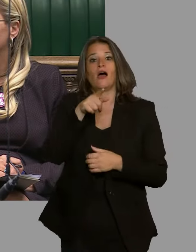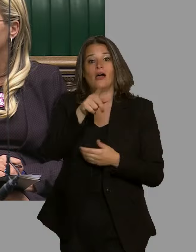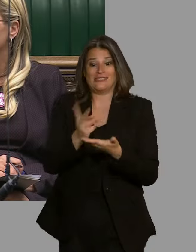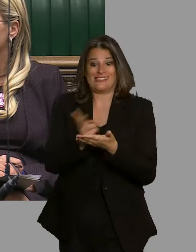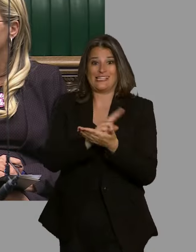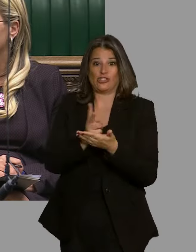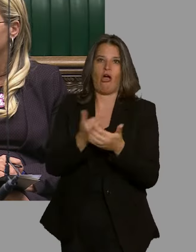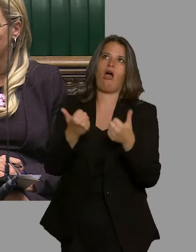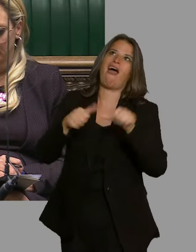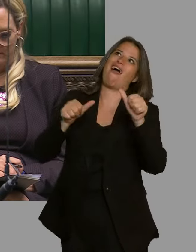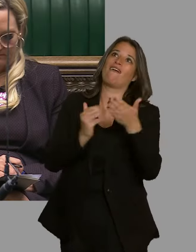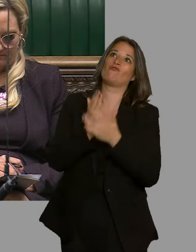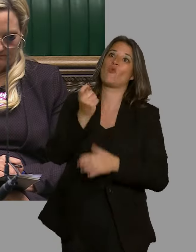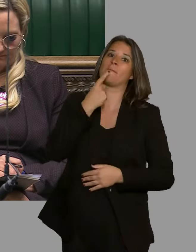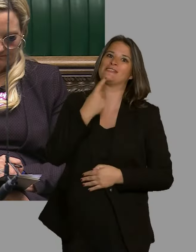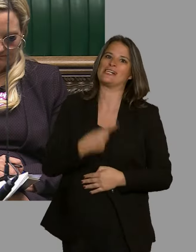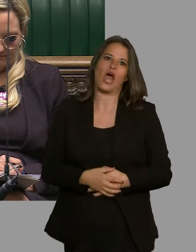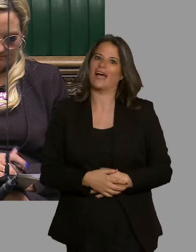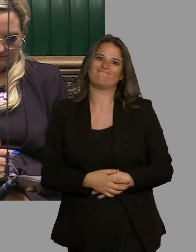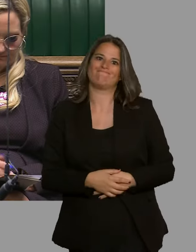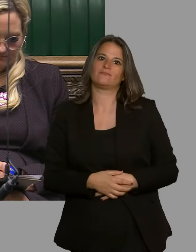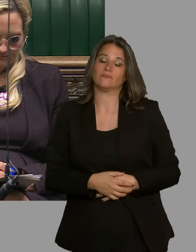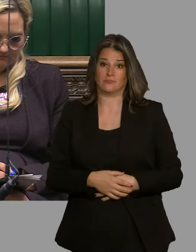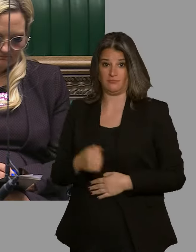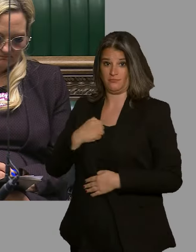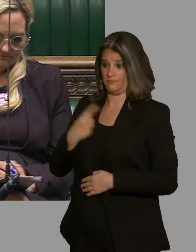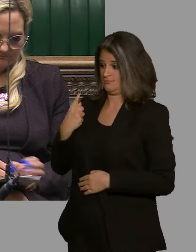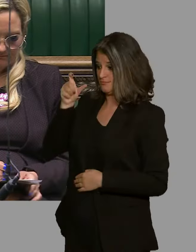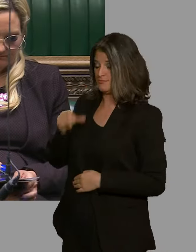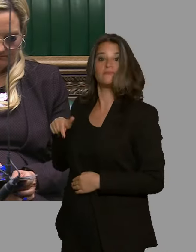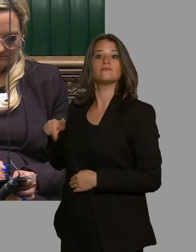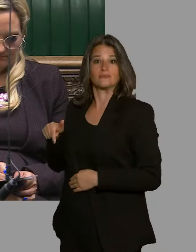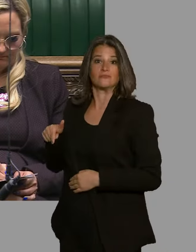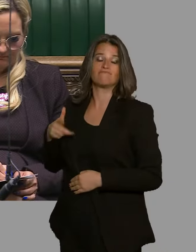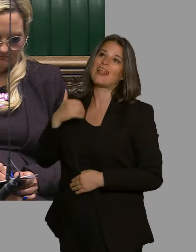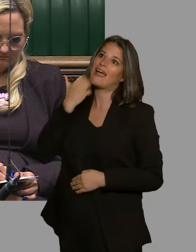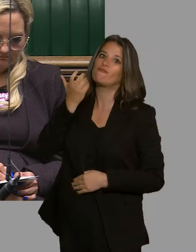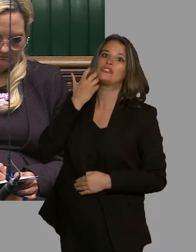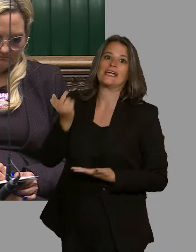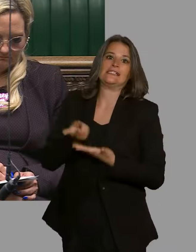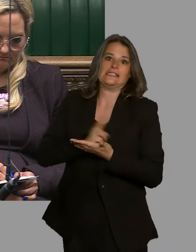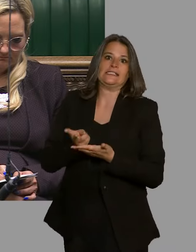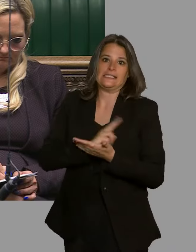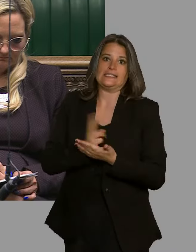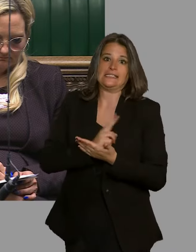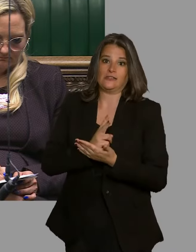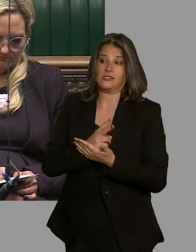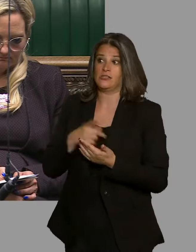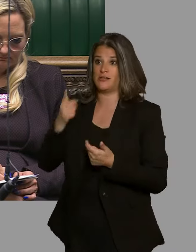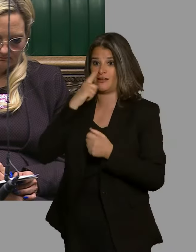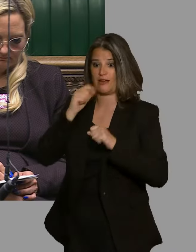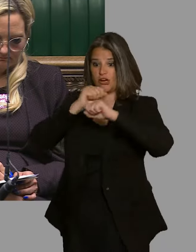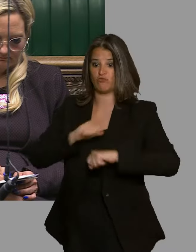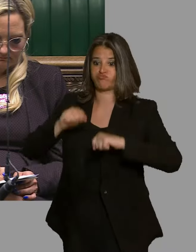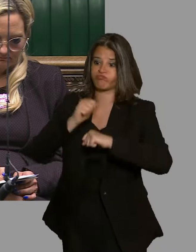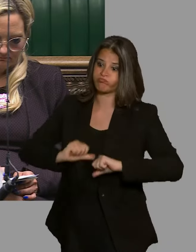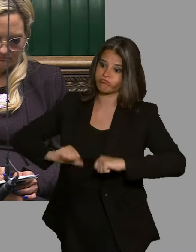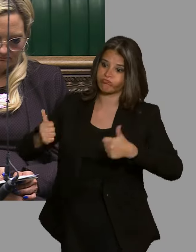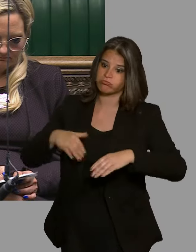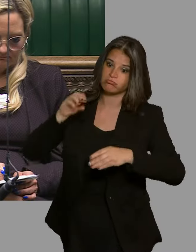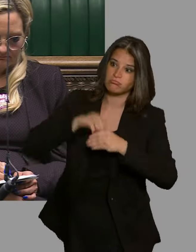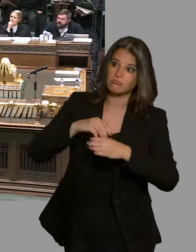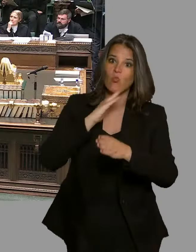reaffirm his commitment to ensuring that people like Ben with lifelong conditions who cannot work will be protected from these damaging reassessments and given the support they need to